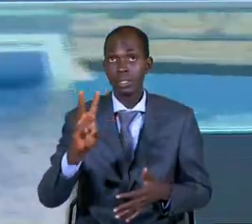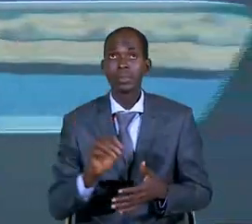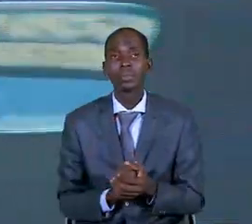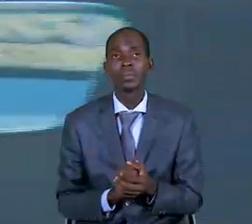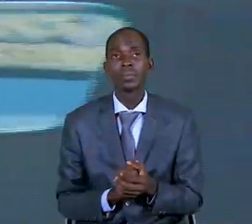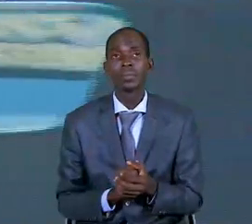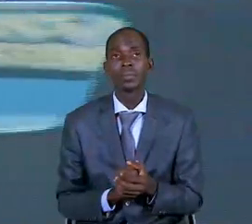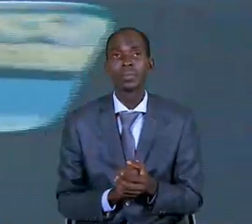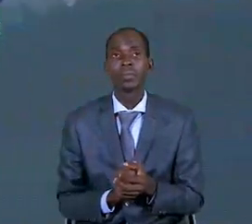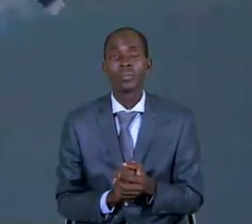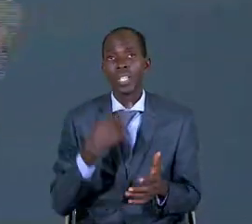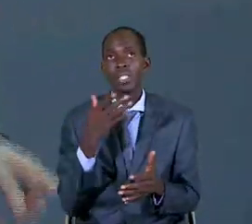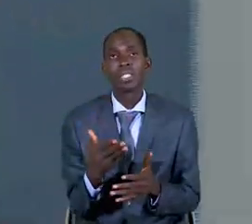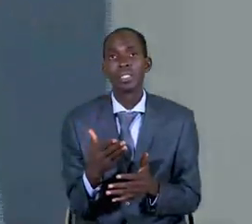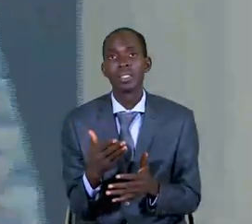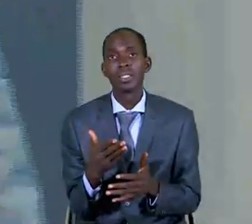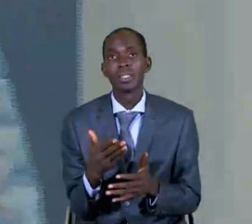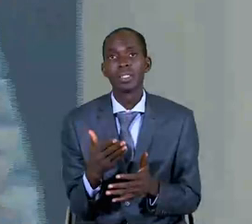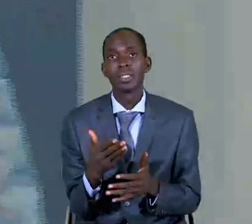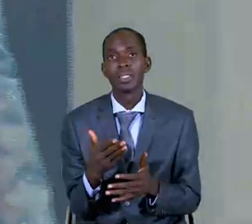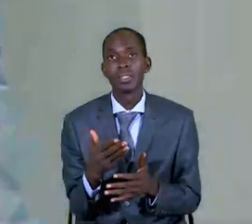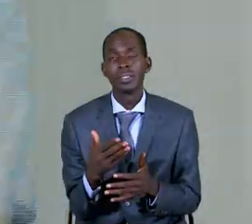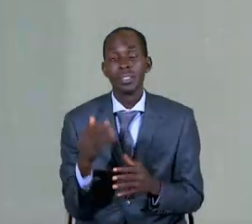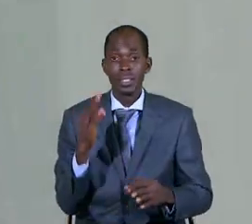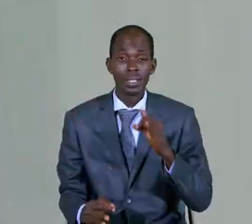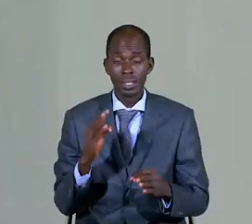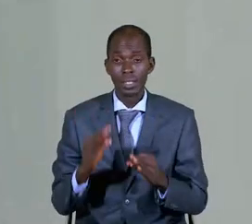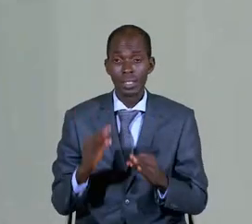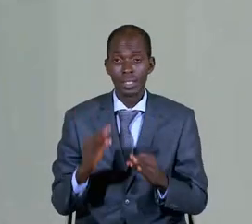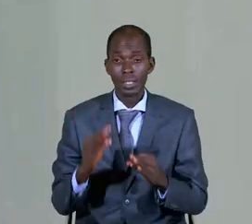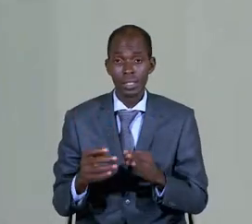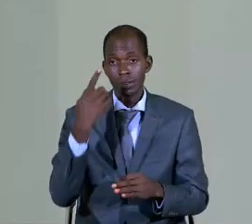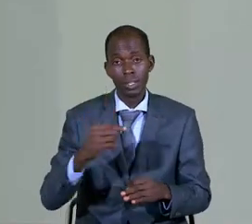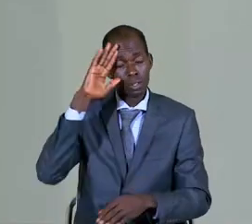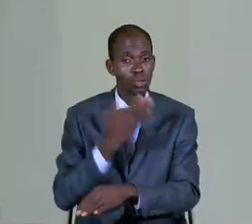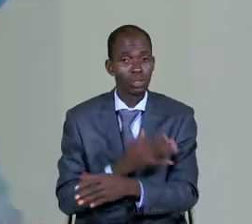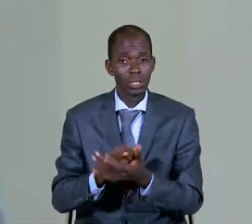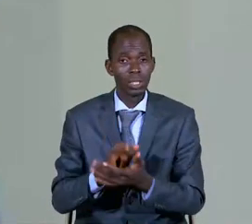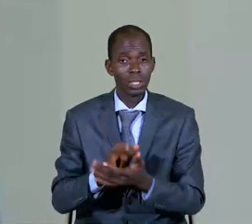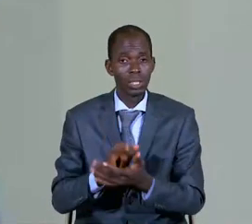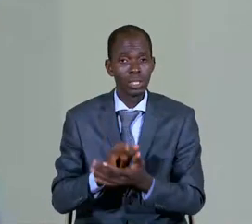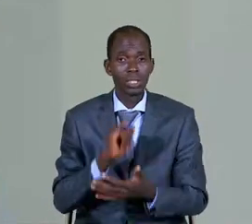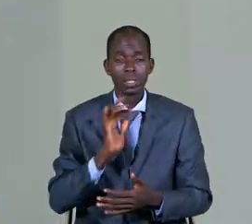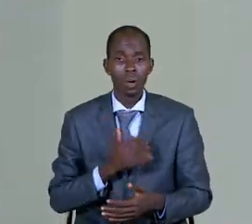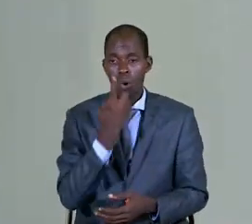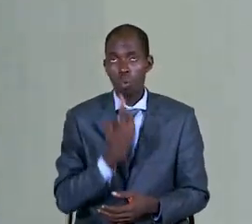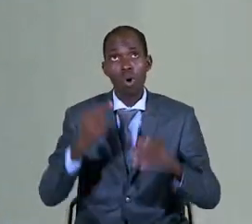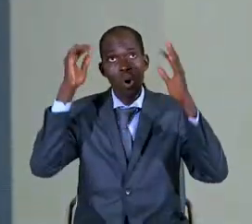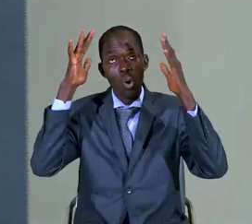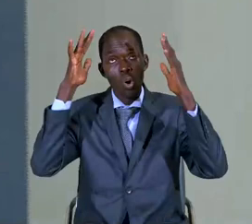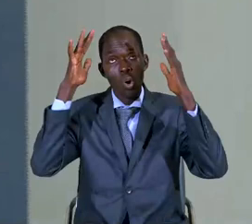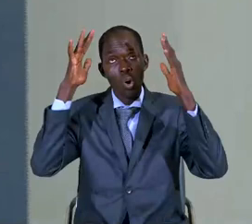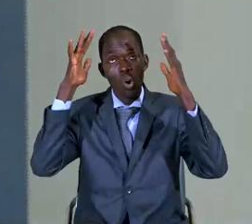the Son, that's our only hope. If the Son, that's the only power. If